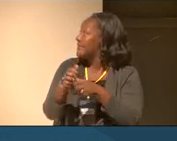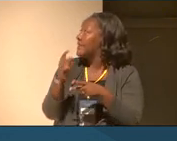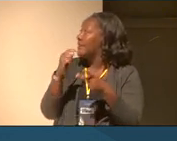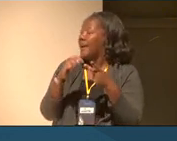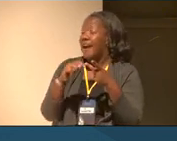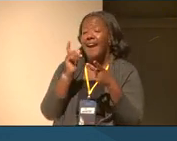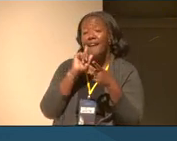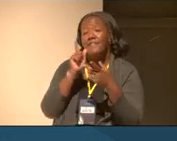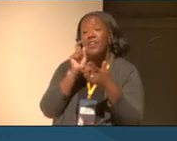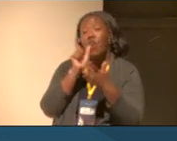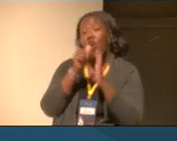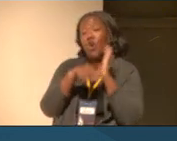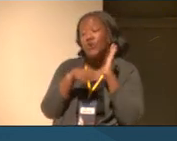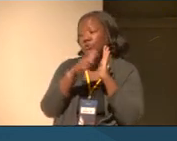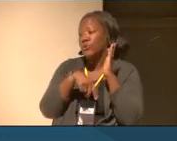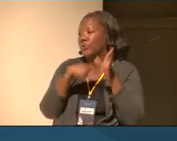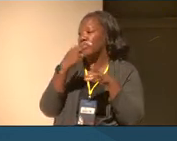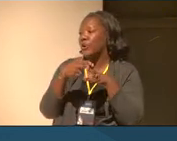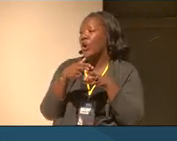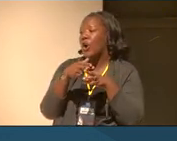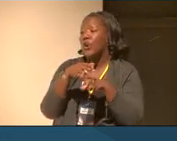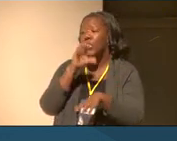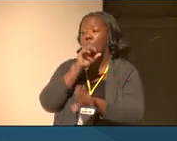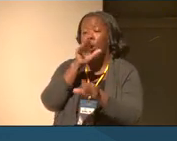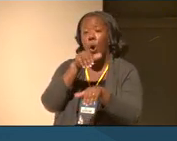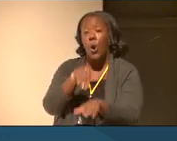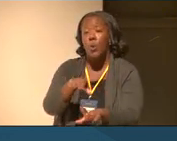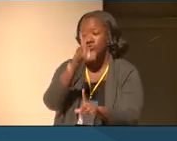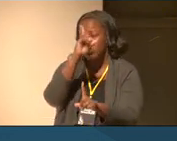called Ocean Optimism, Moving Beyond the Obituaries.